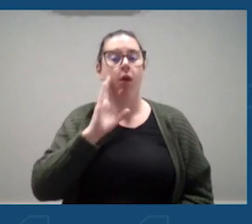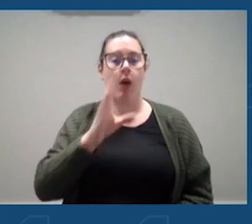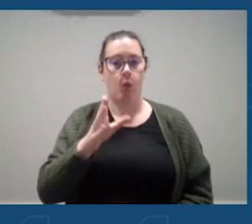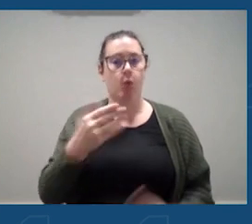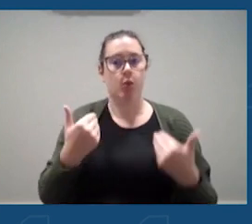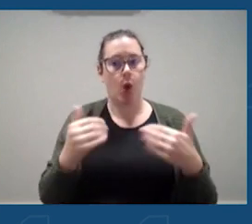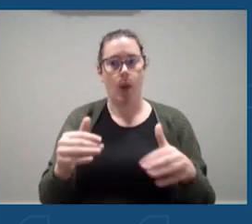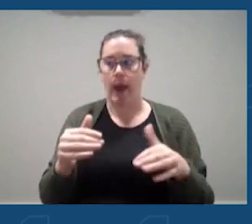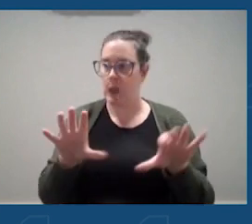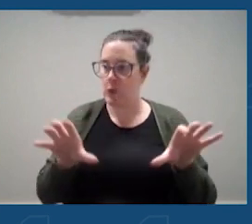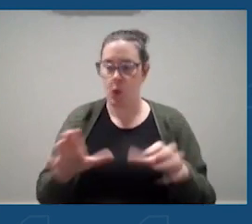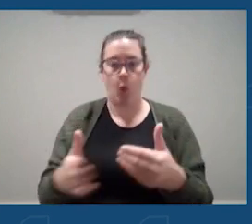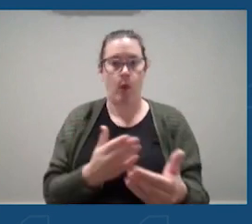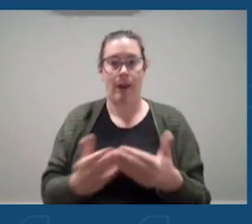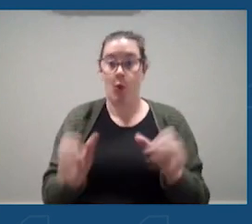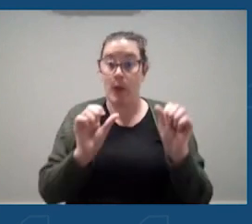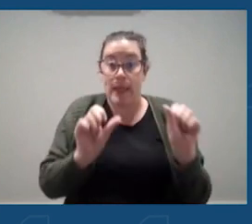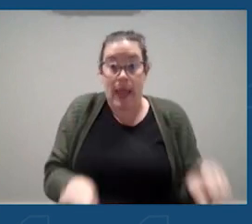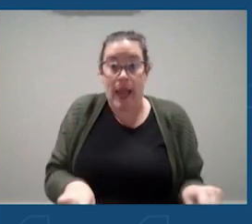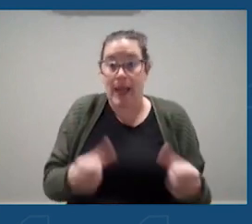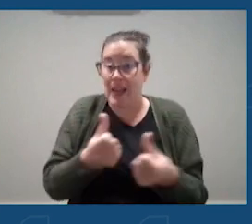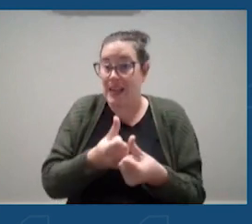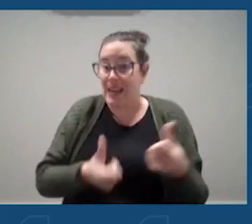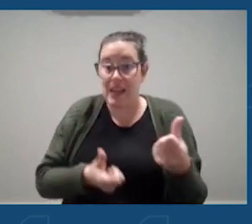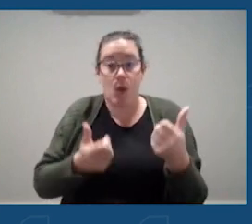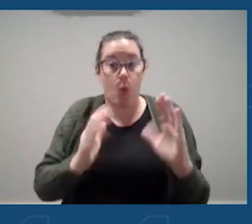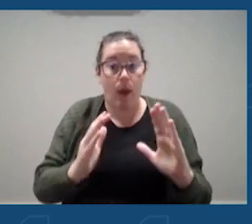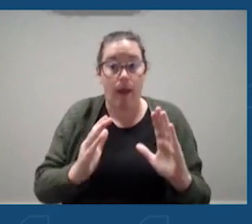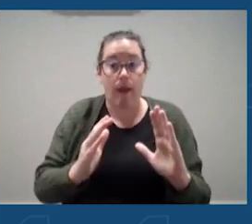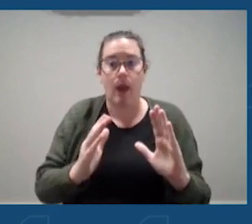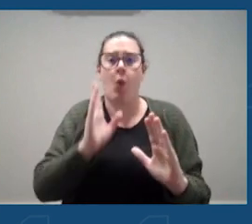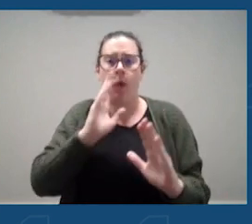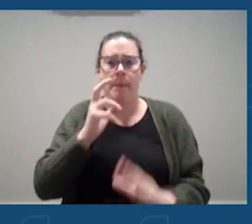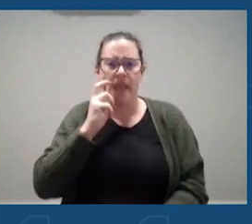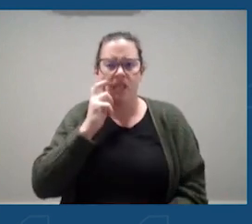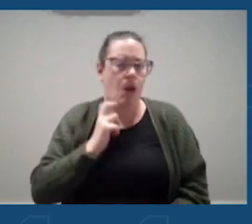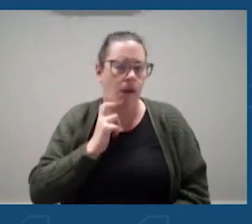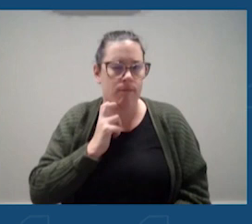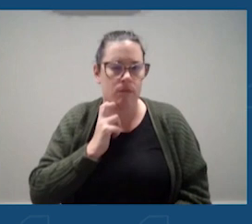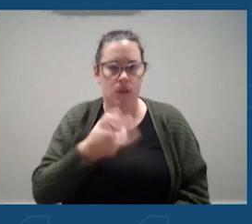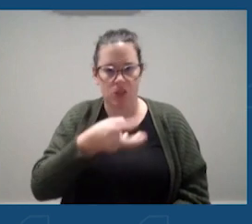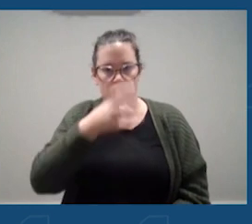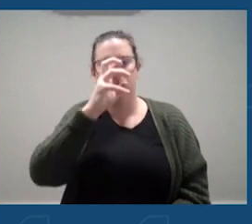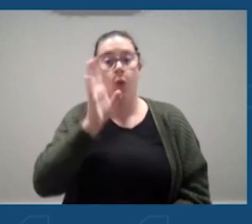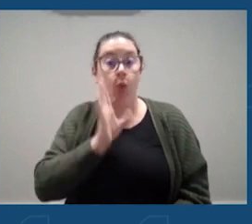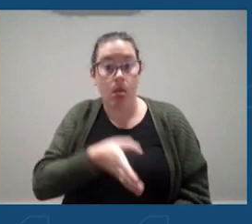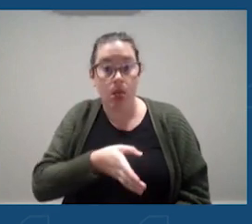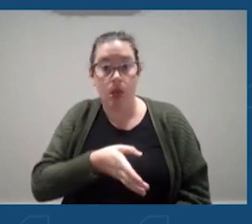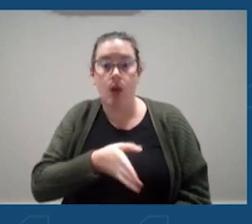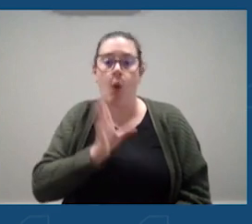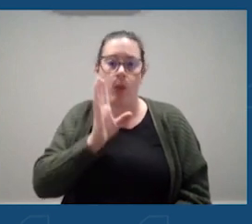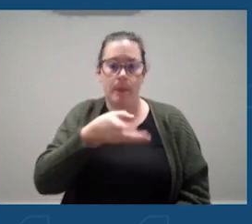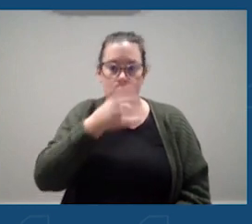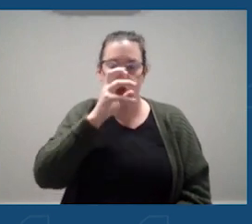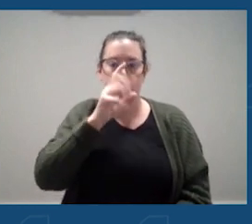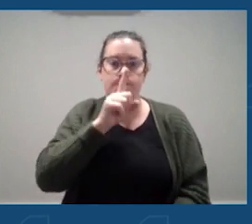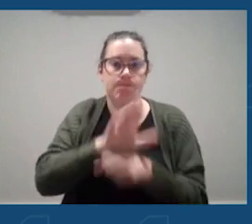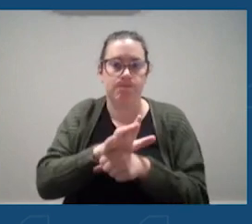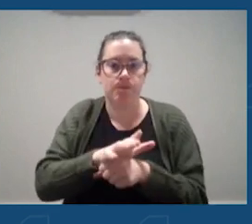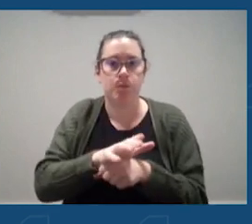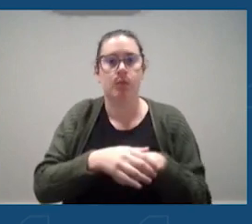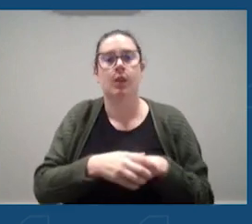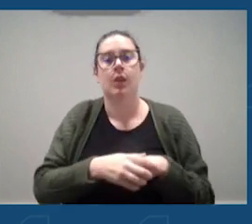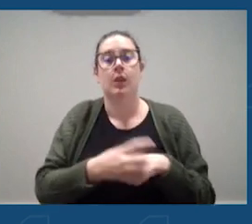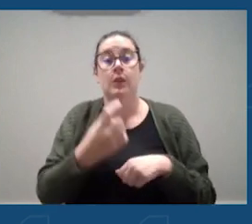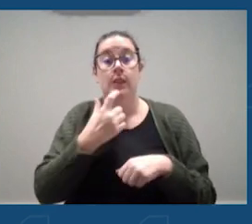any way, any form, and be tough about it. And be as tough as we need to be. To say,